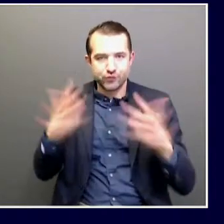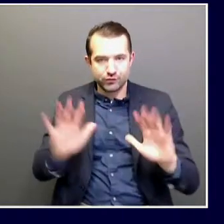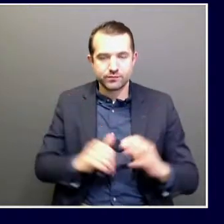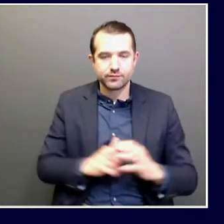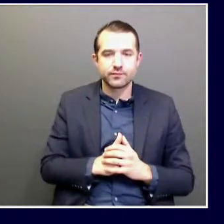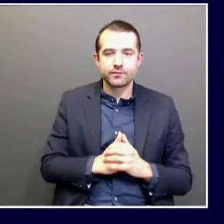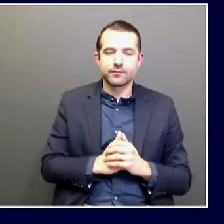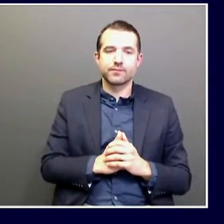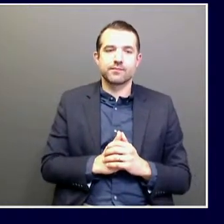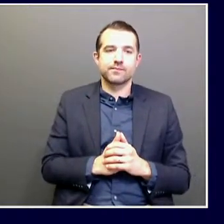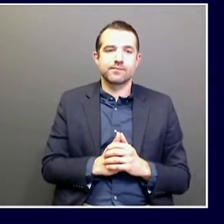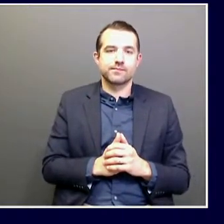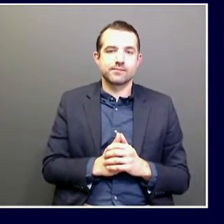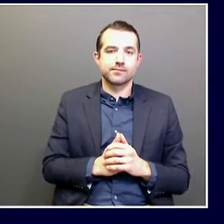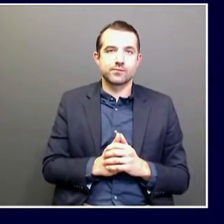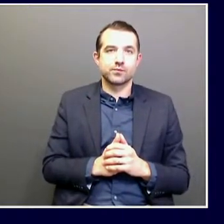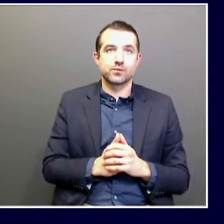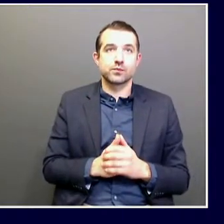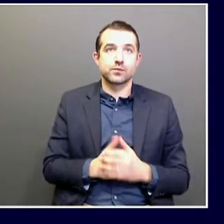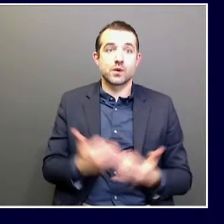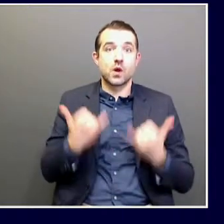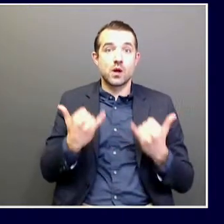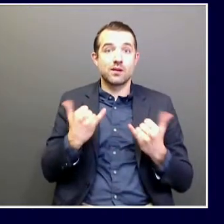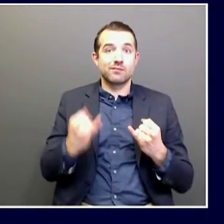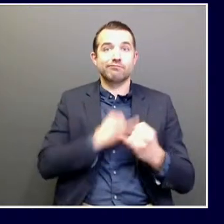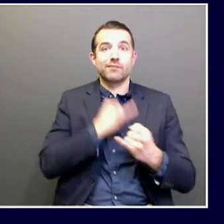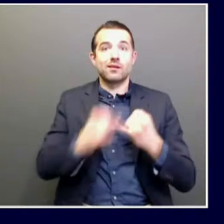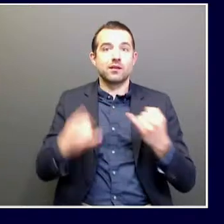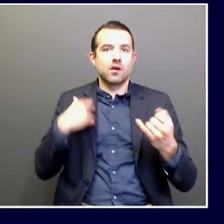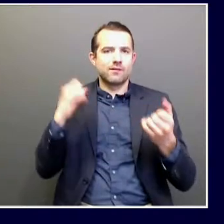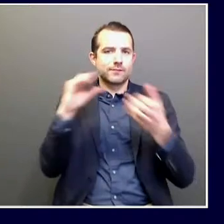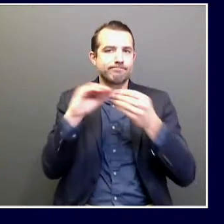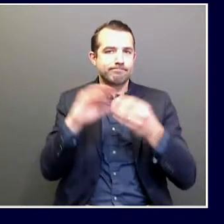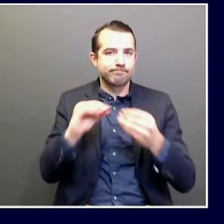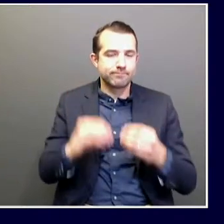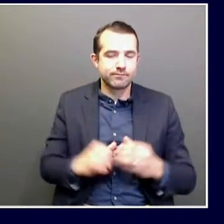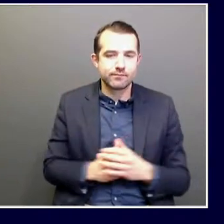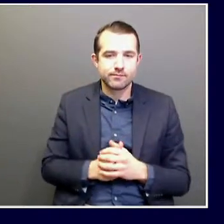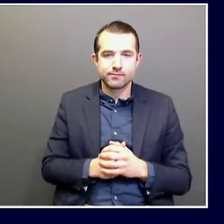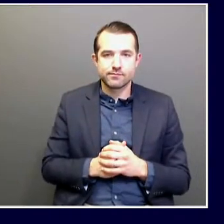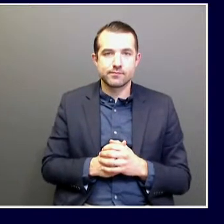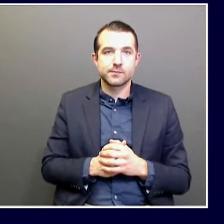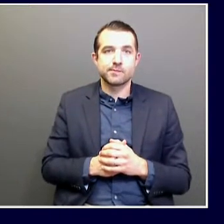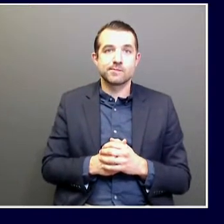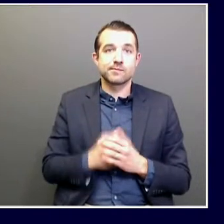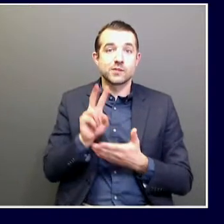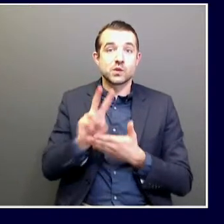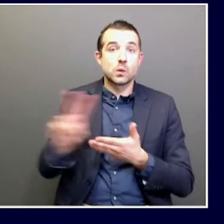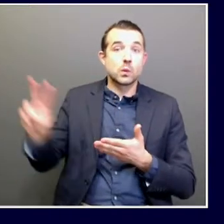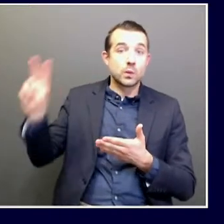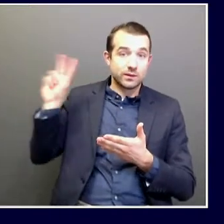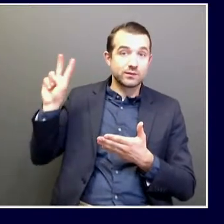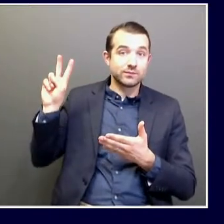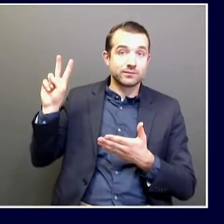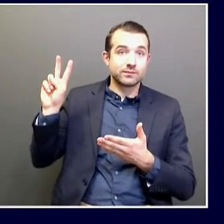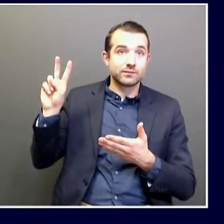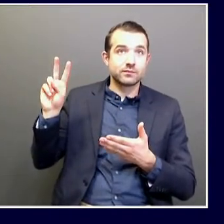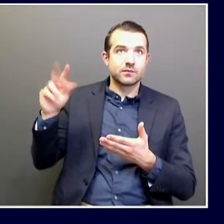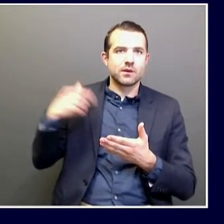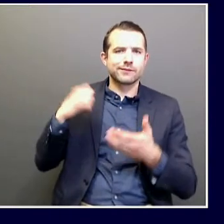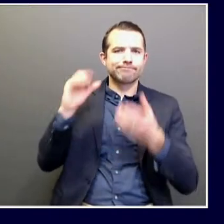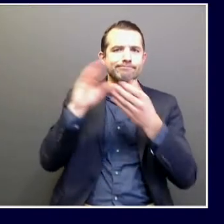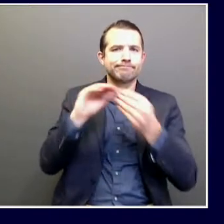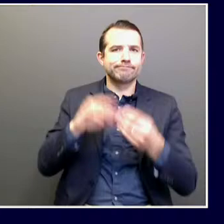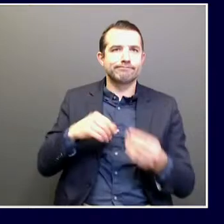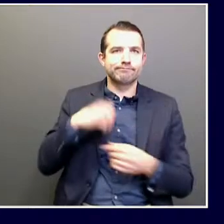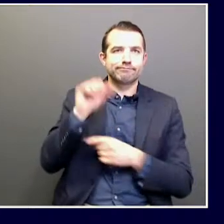Which takes me to the last thing I wanted to talk about today. 2 weeks ago, I discussed the Omicron variant and what it